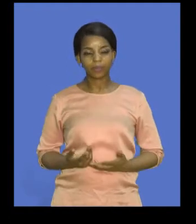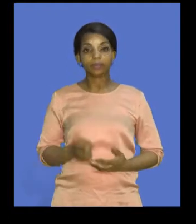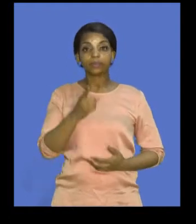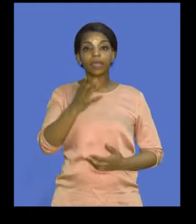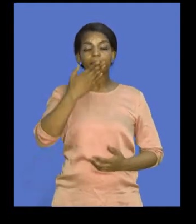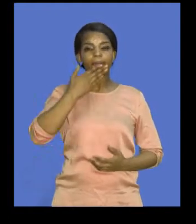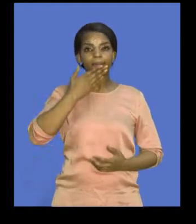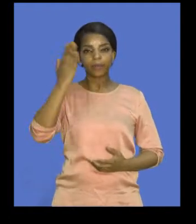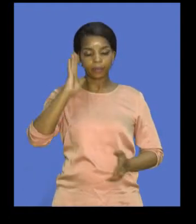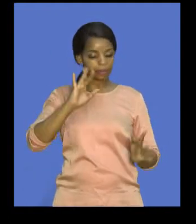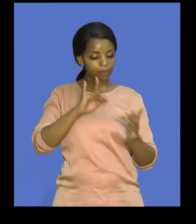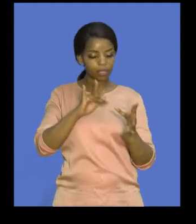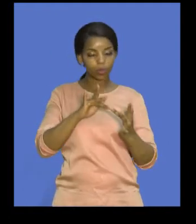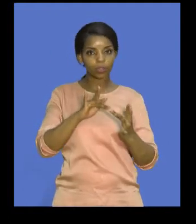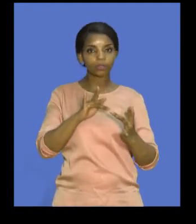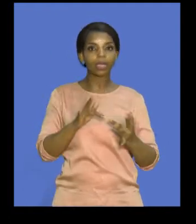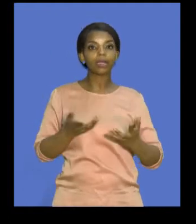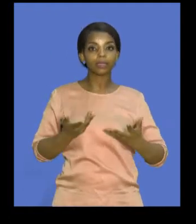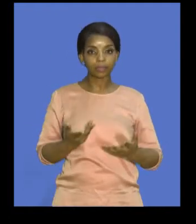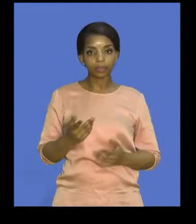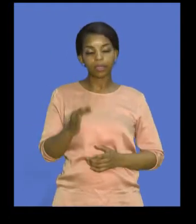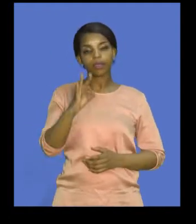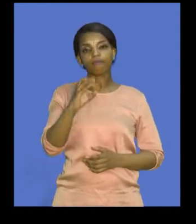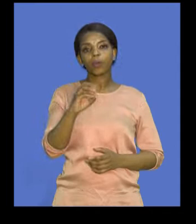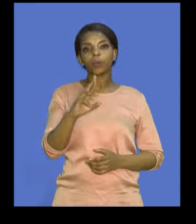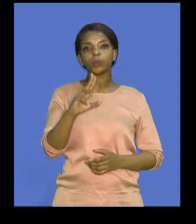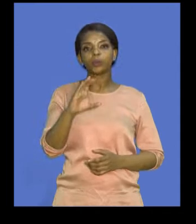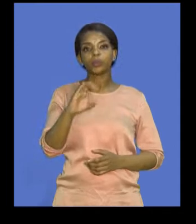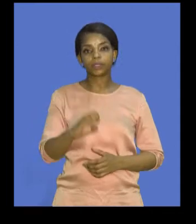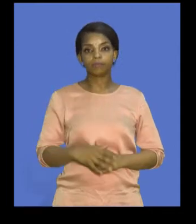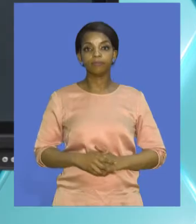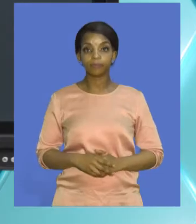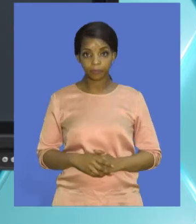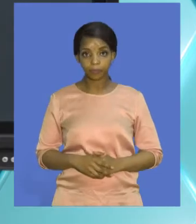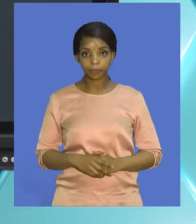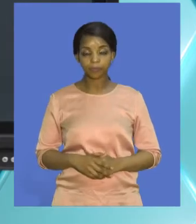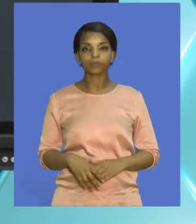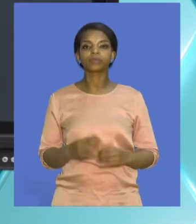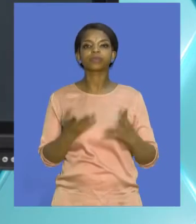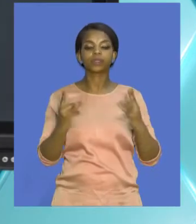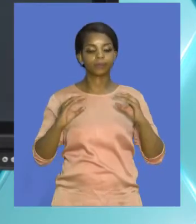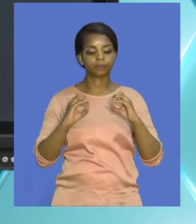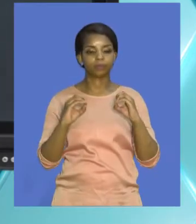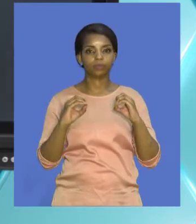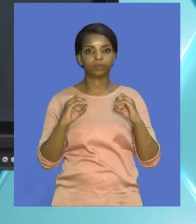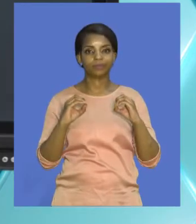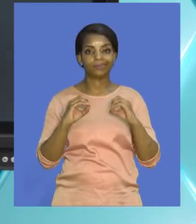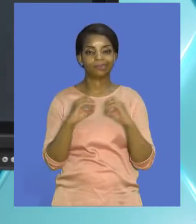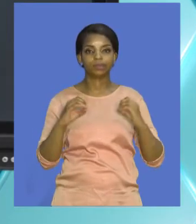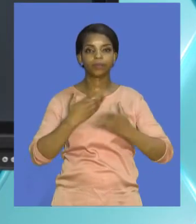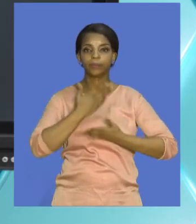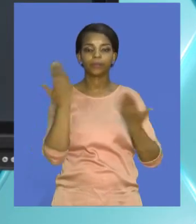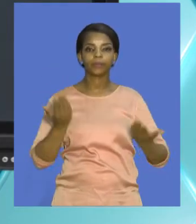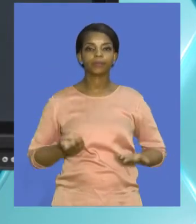is a non-contact force, right? Now, if we are to break it down, if we talk about a non-contact